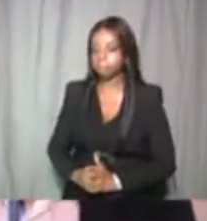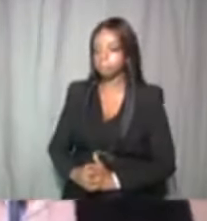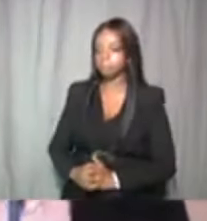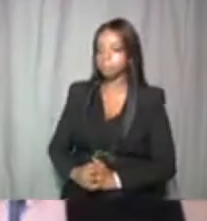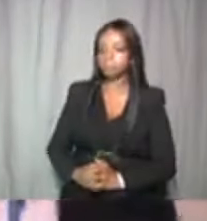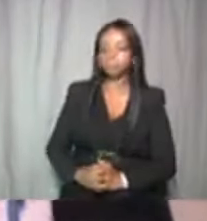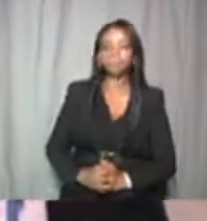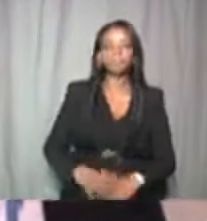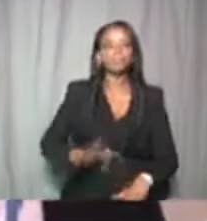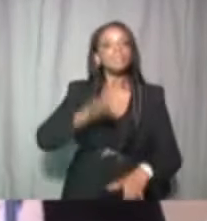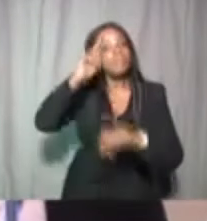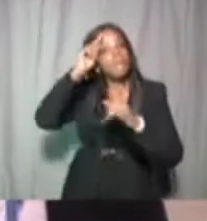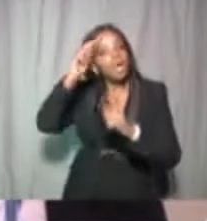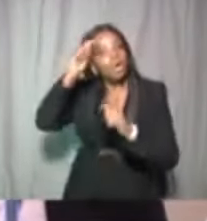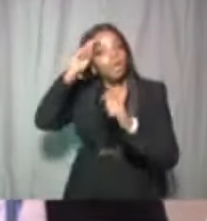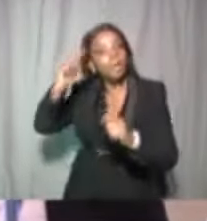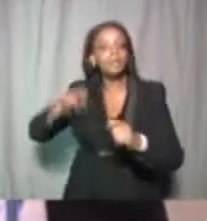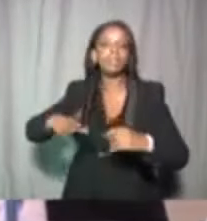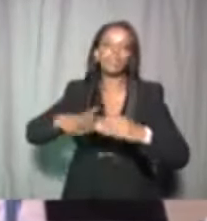Honourable members,